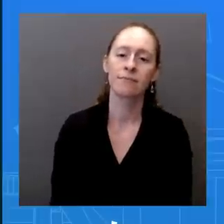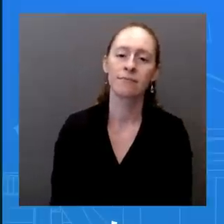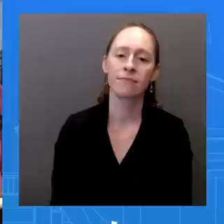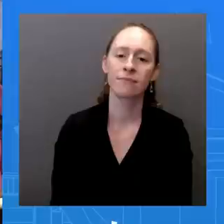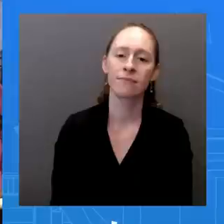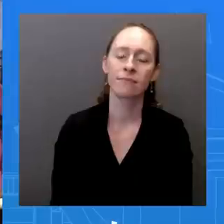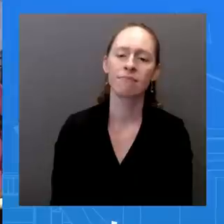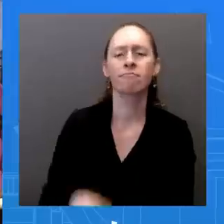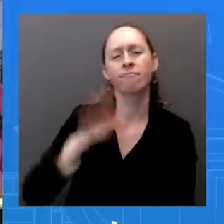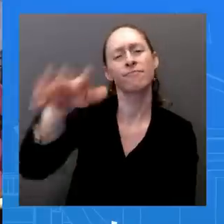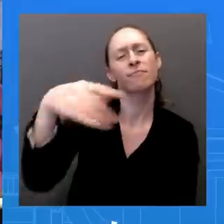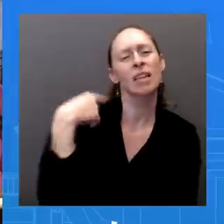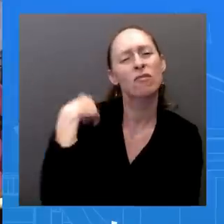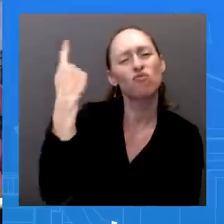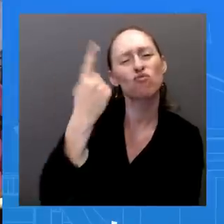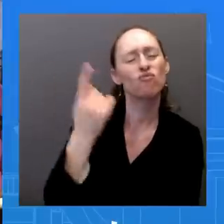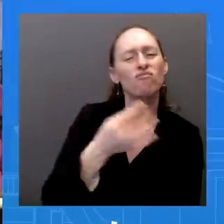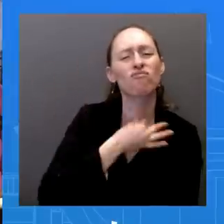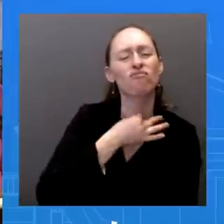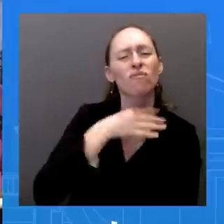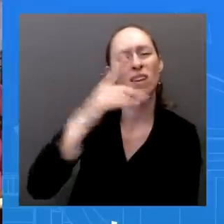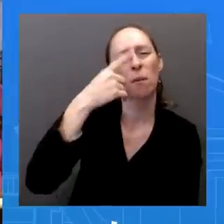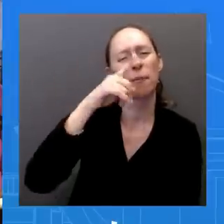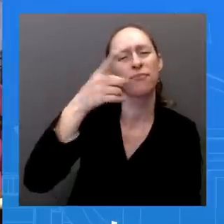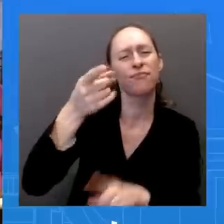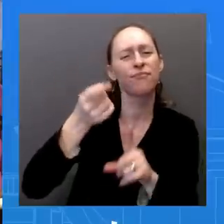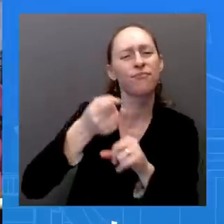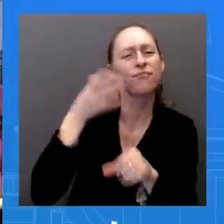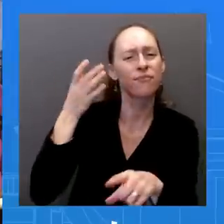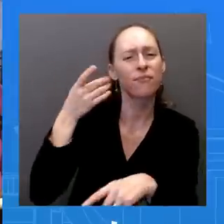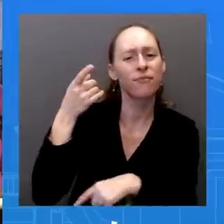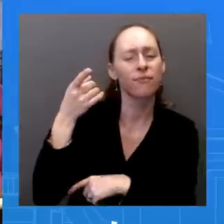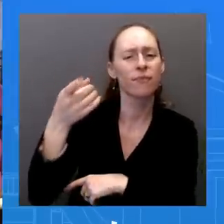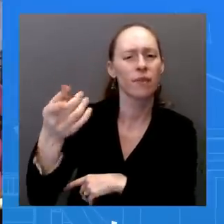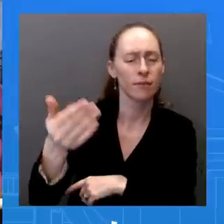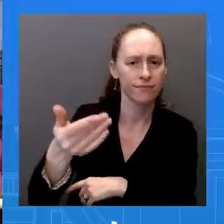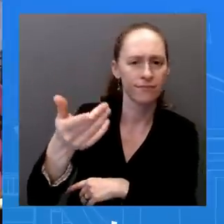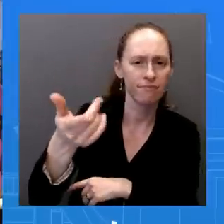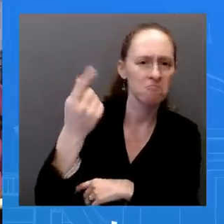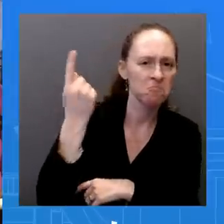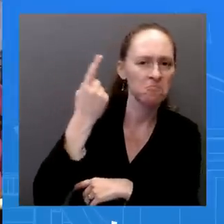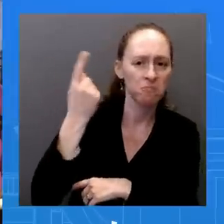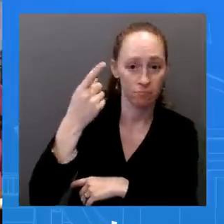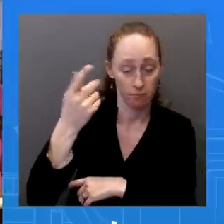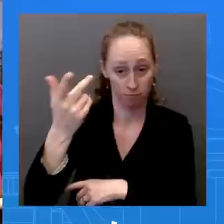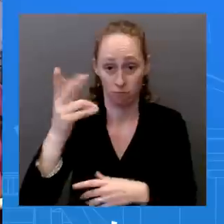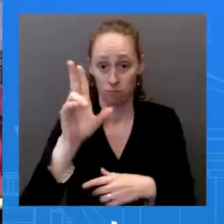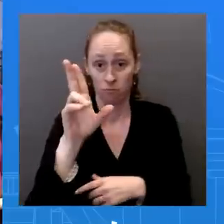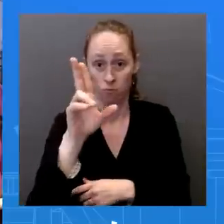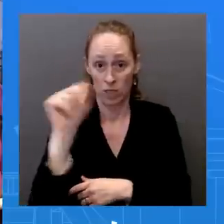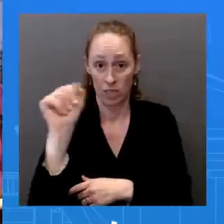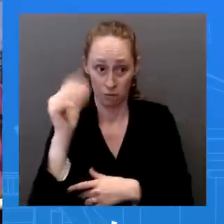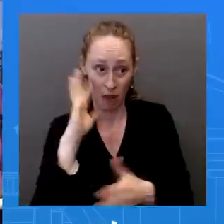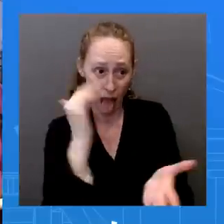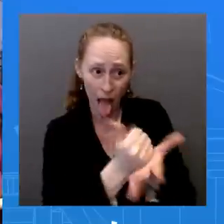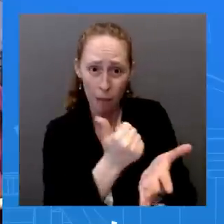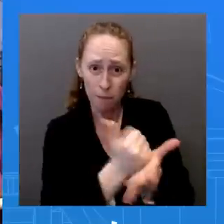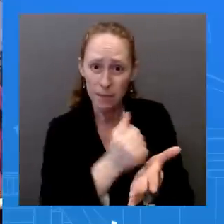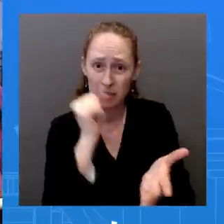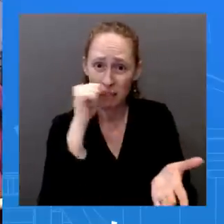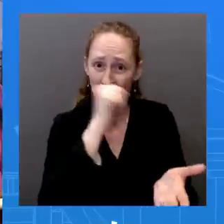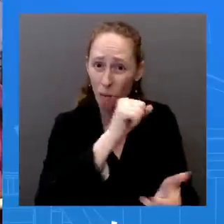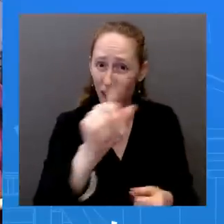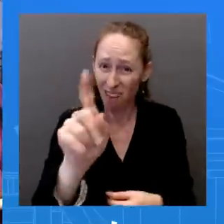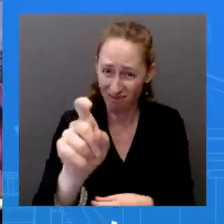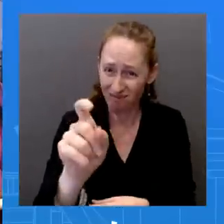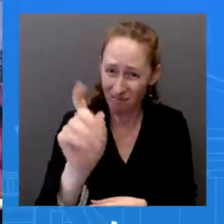defense of Taiwan in the event of an attack by China is not a policy shift from what the U.S. has long held when it